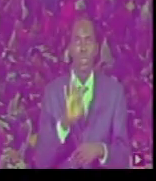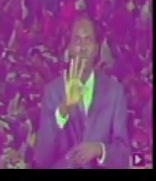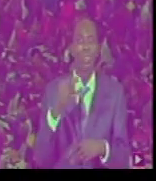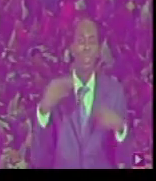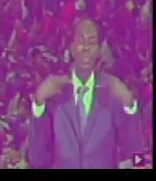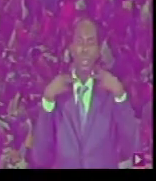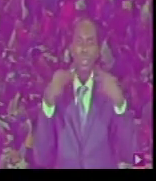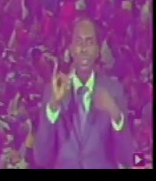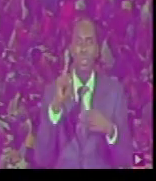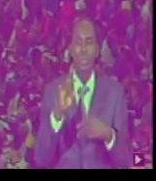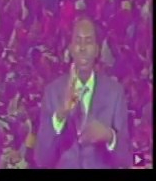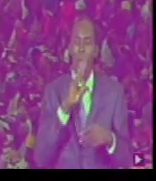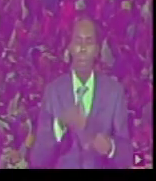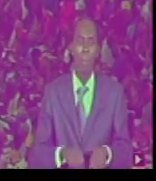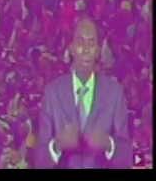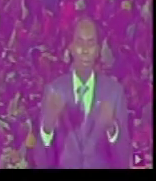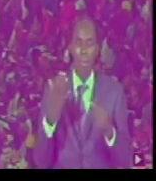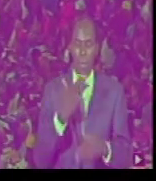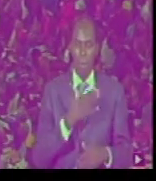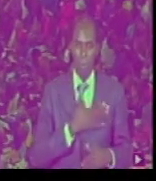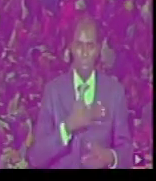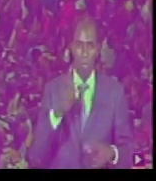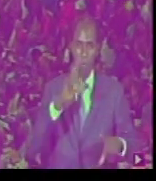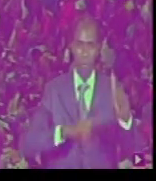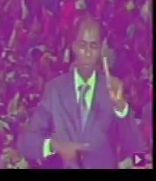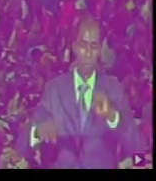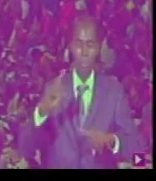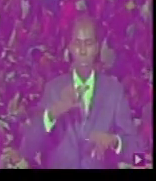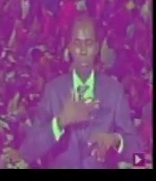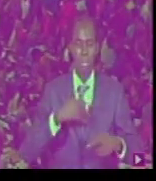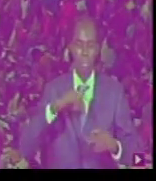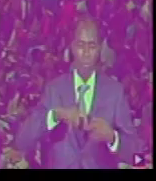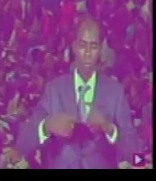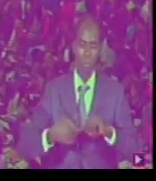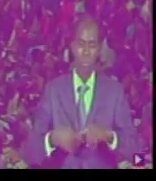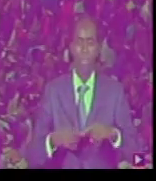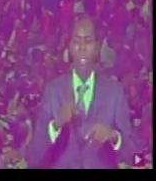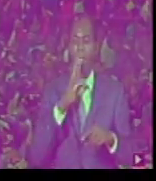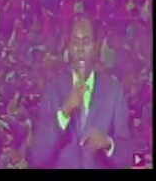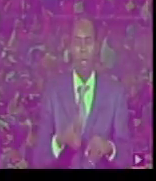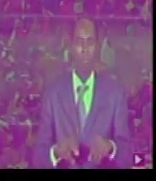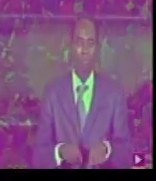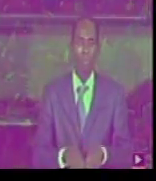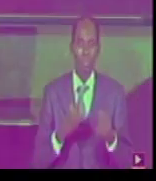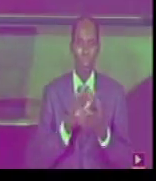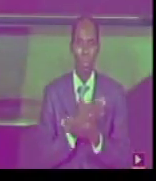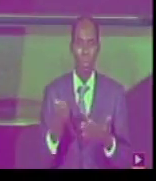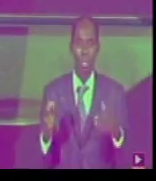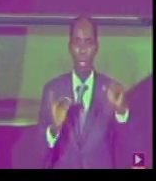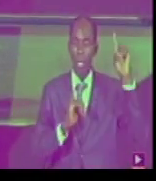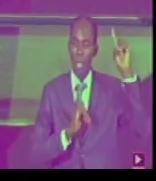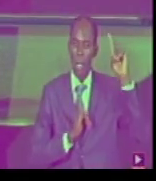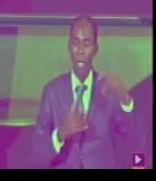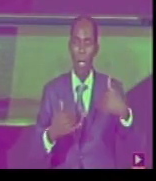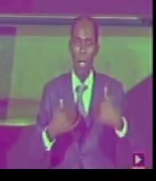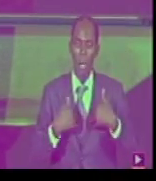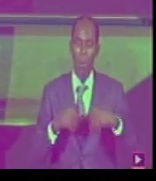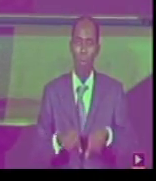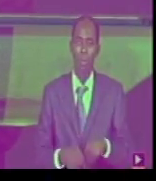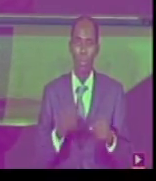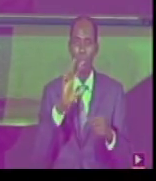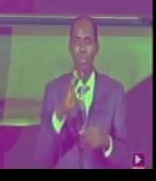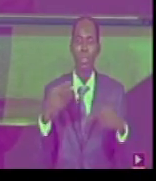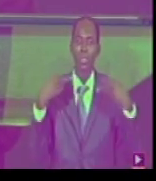are broken. My oppression is taken away. It says, I have broken your yoke and make you